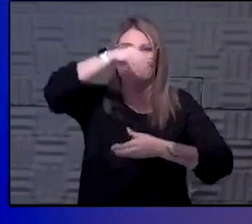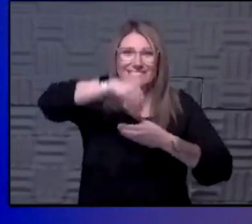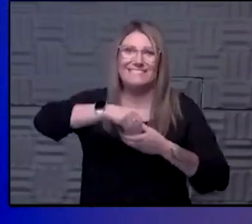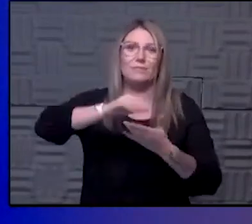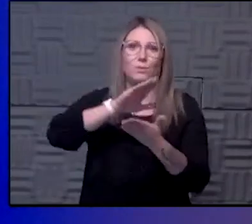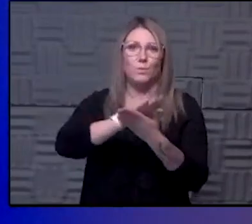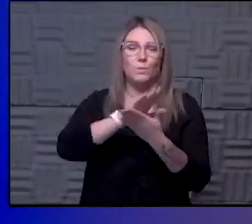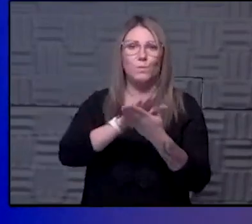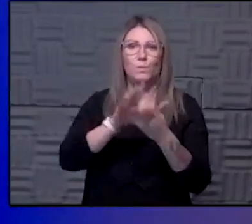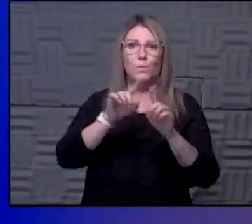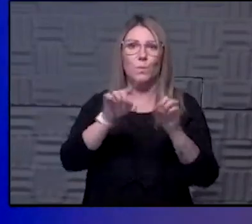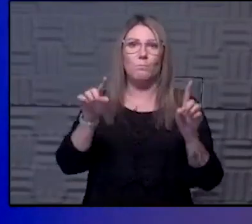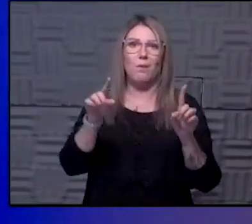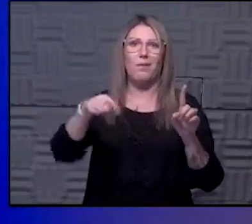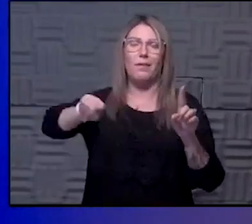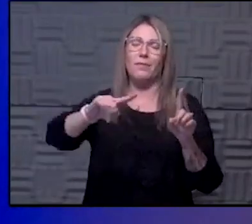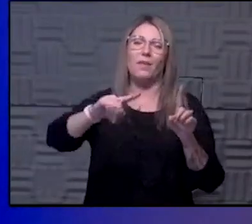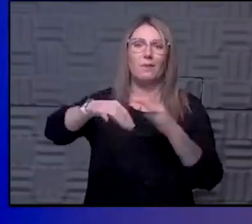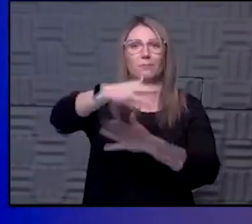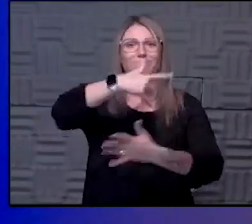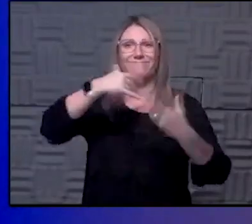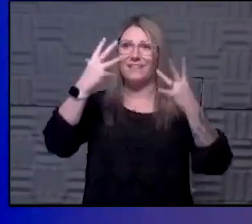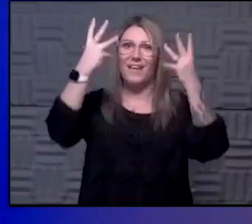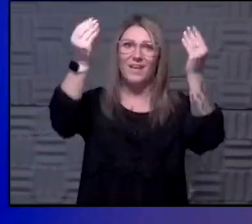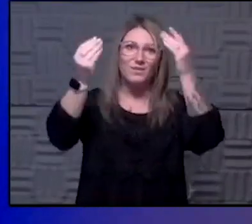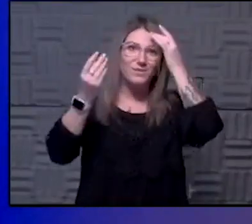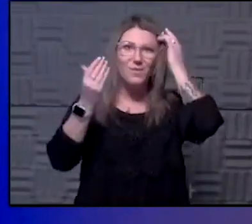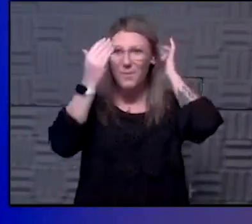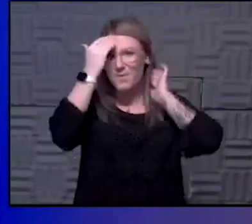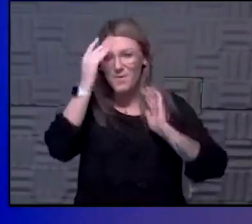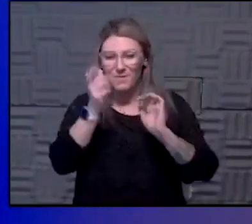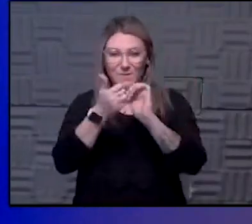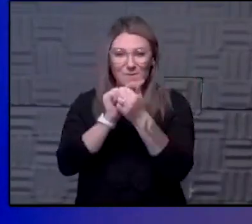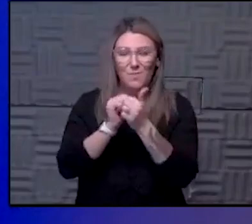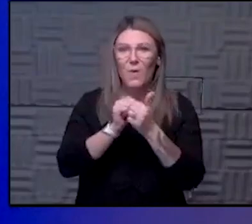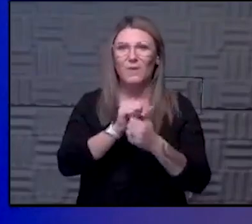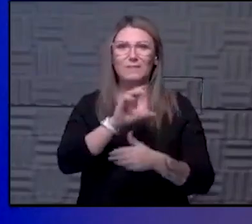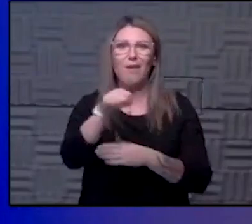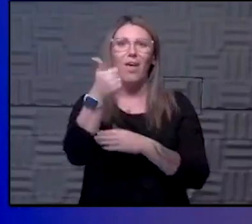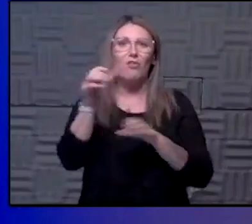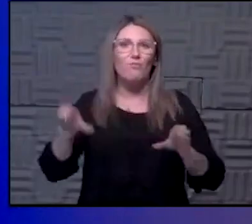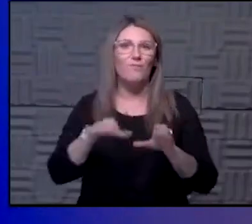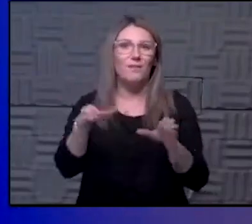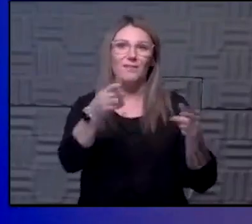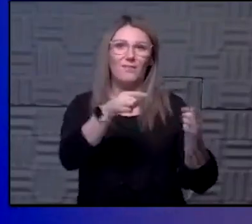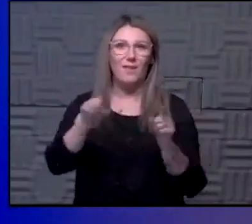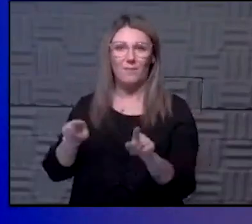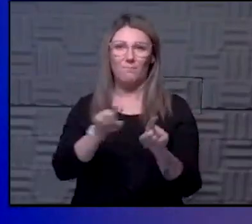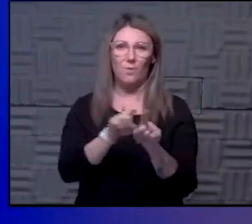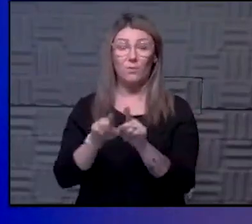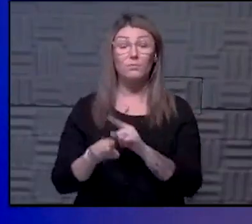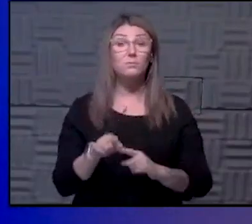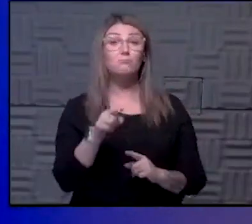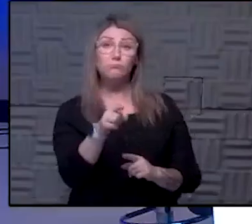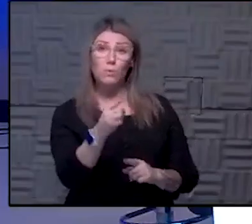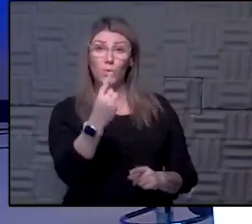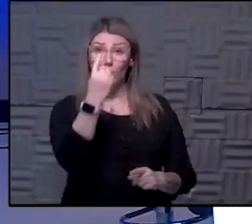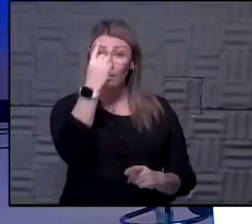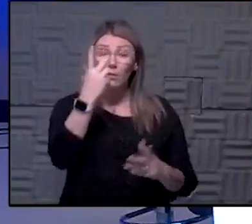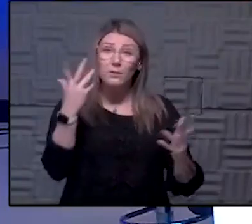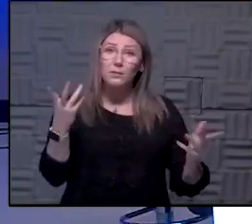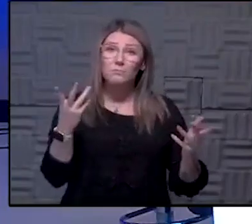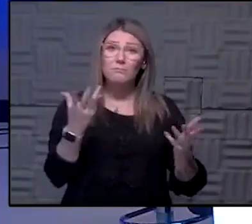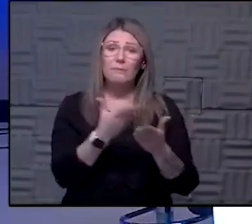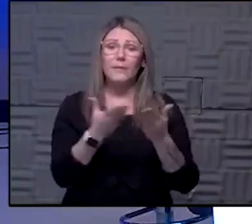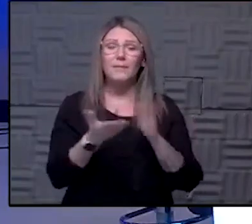but we know that they have been getting together outside. We know that sports and other extracurricular activities are going on as well. And do you think that as the